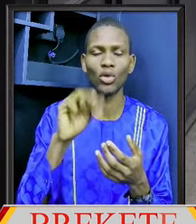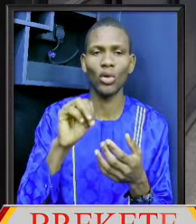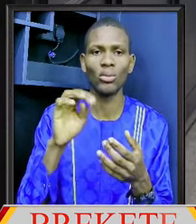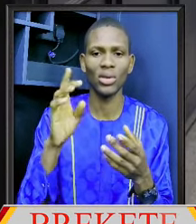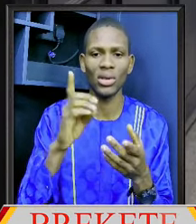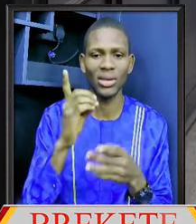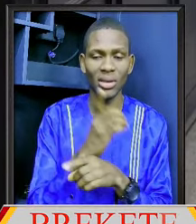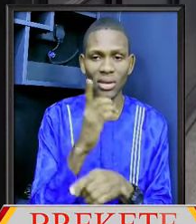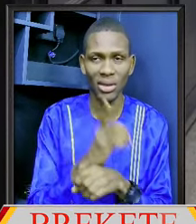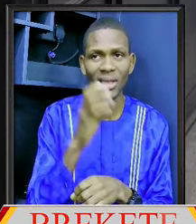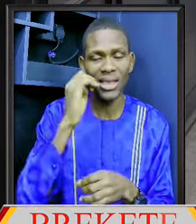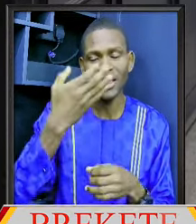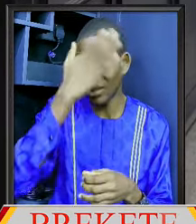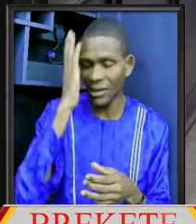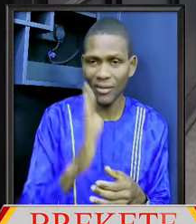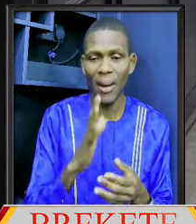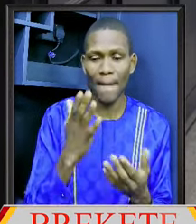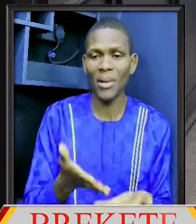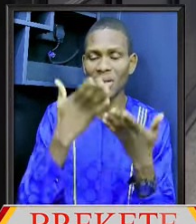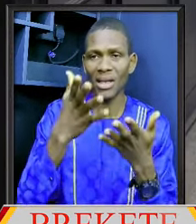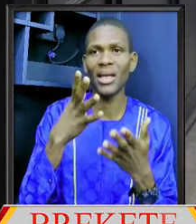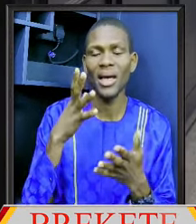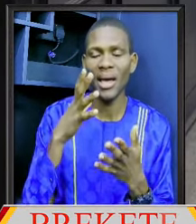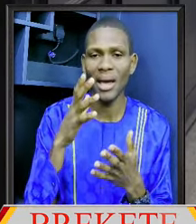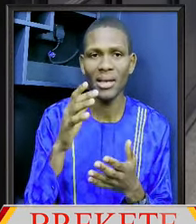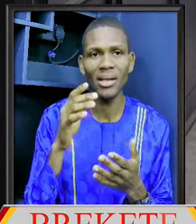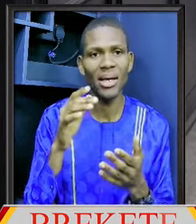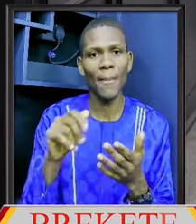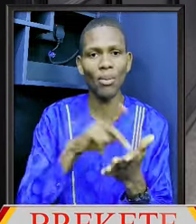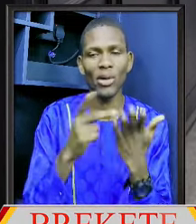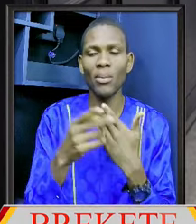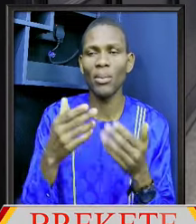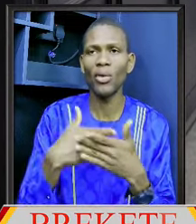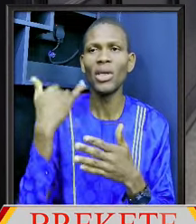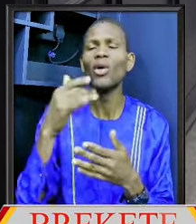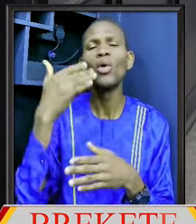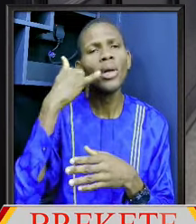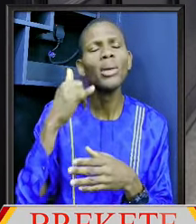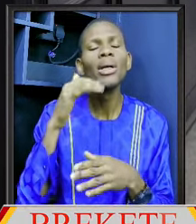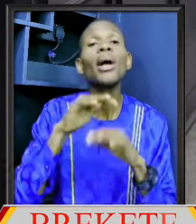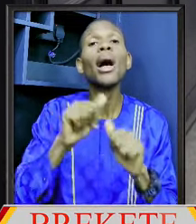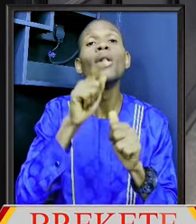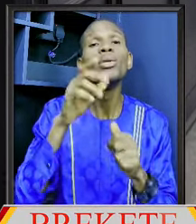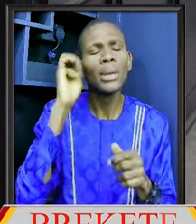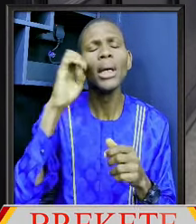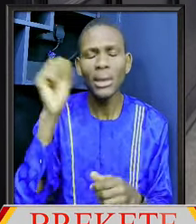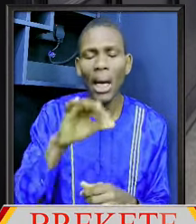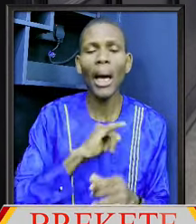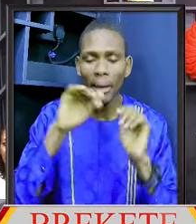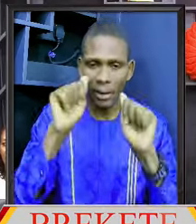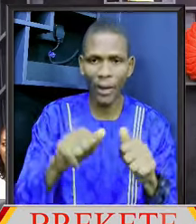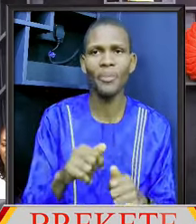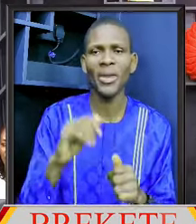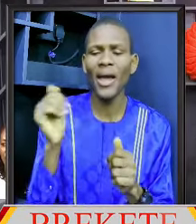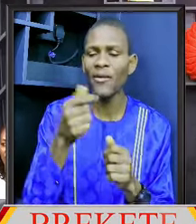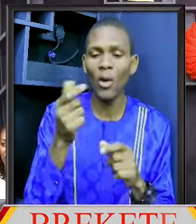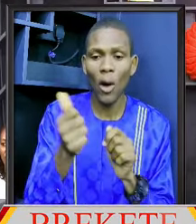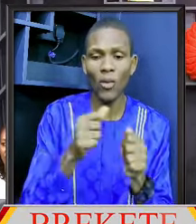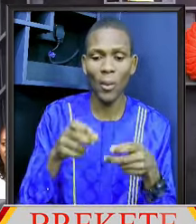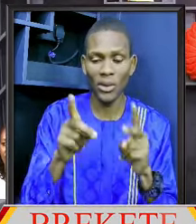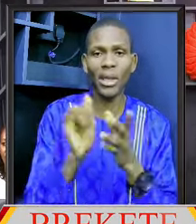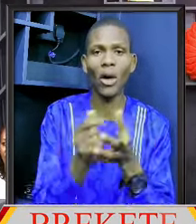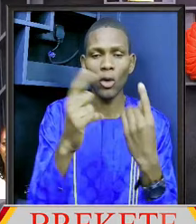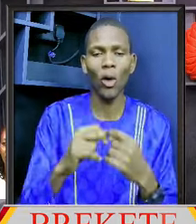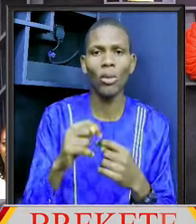have never presented a program. I was called, can you? I said, yes. Because every opportunity, when it comes, you grab it.